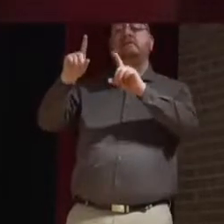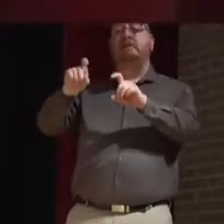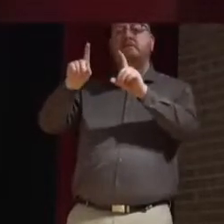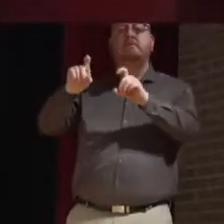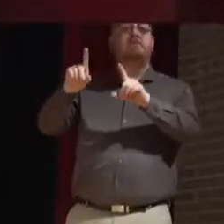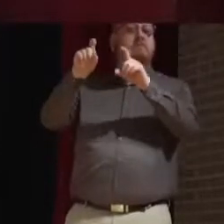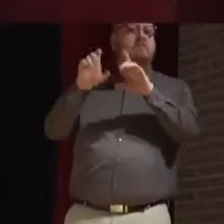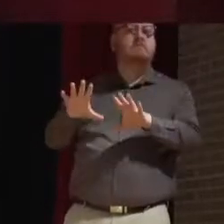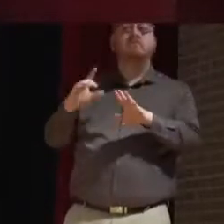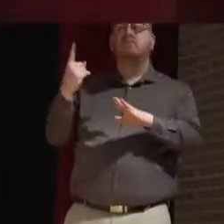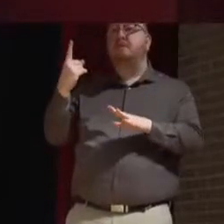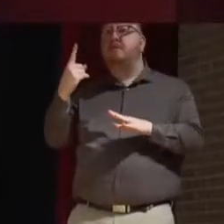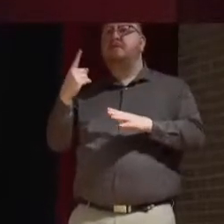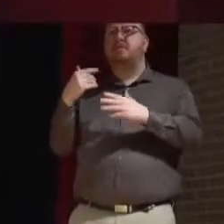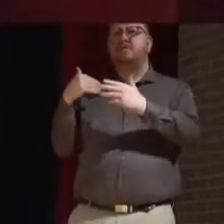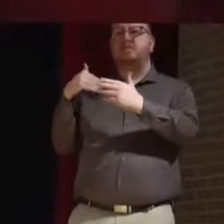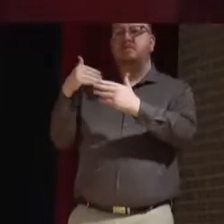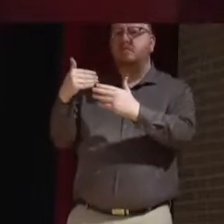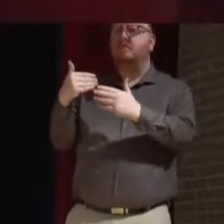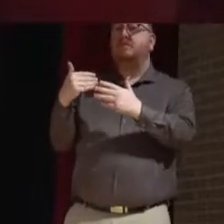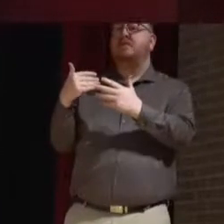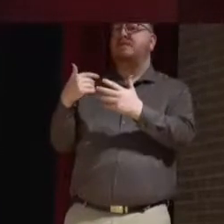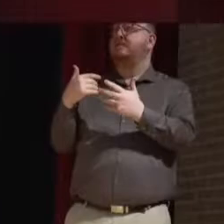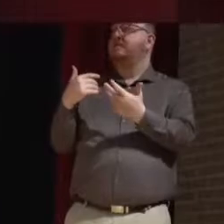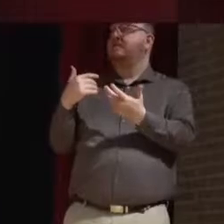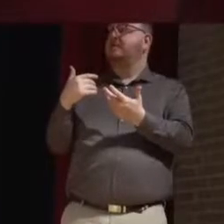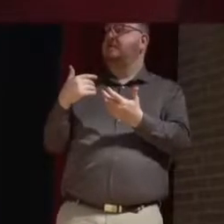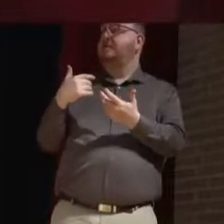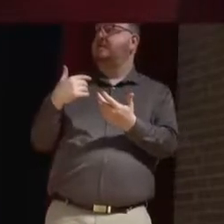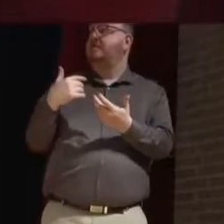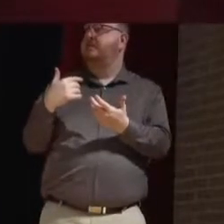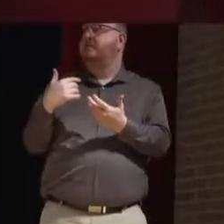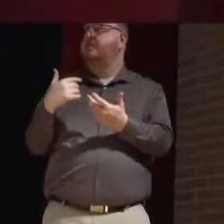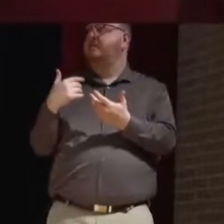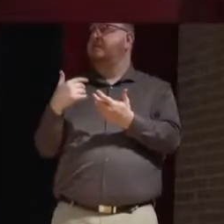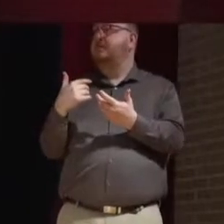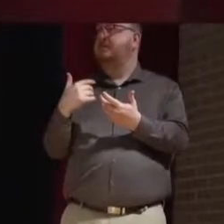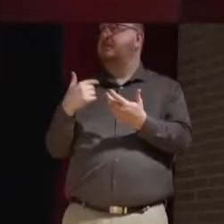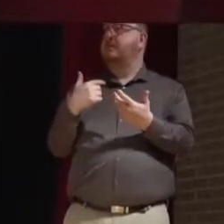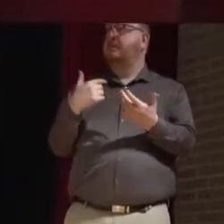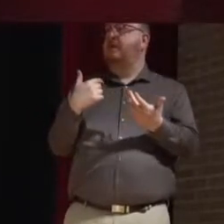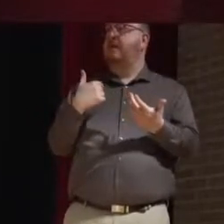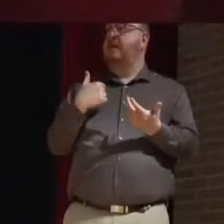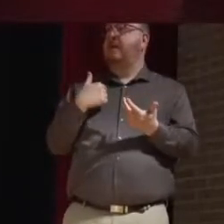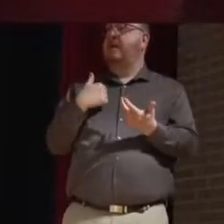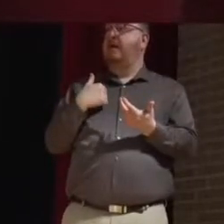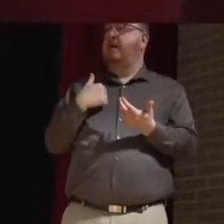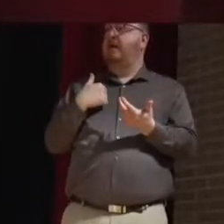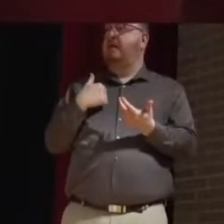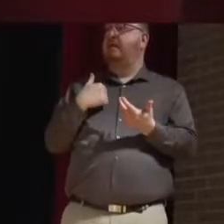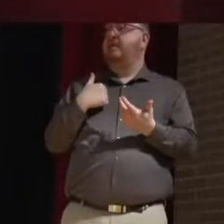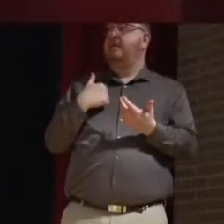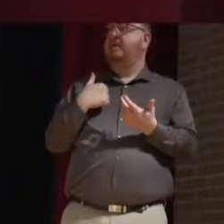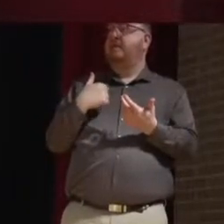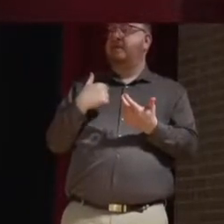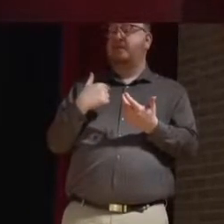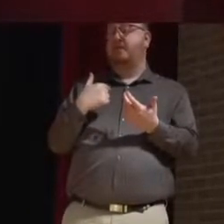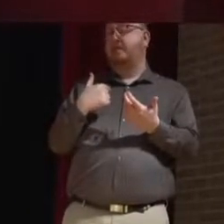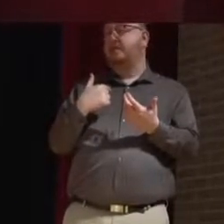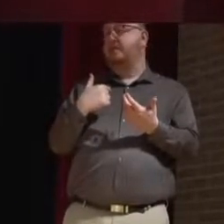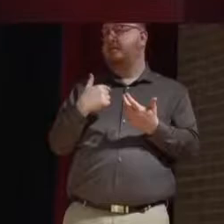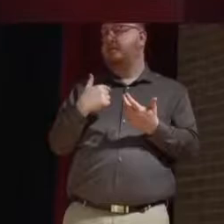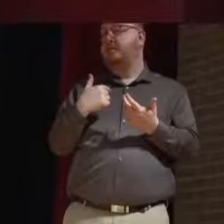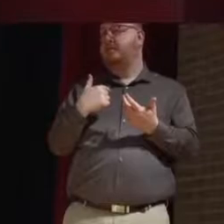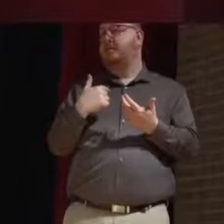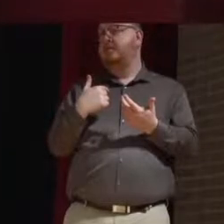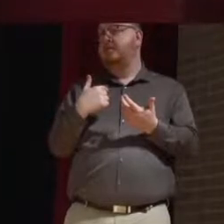that, I would have to get it read off to me. If I read it by myself, I wouldn't be able to do it by myself because I would be able to just mess everything up and just,